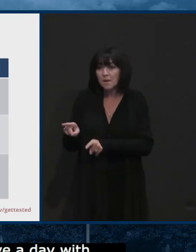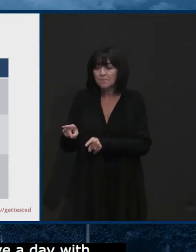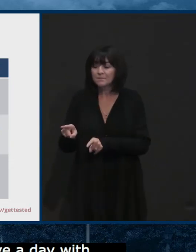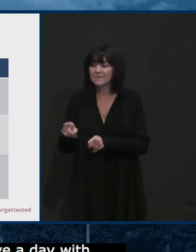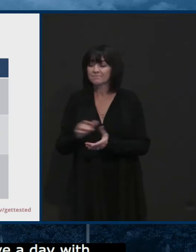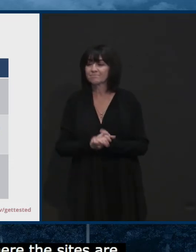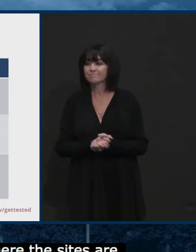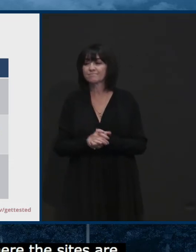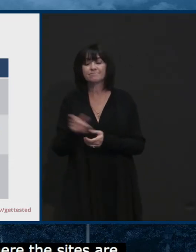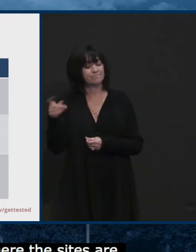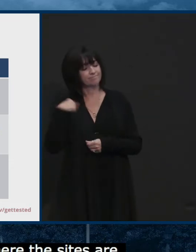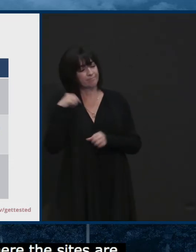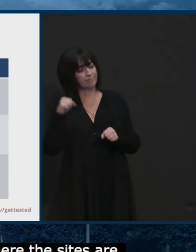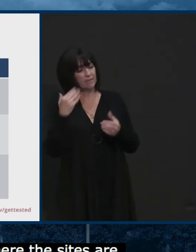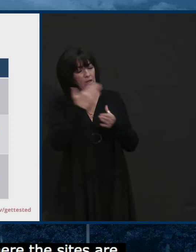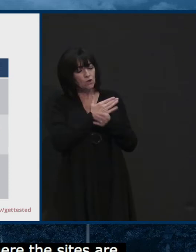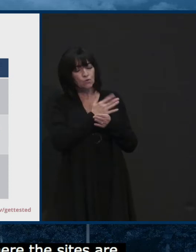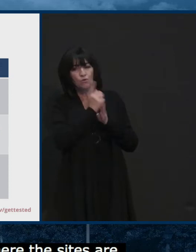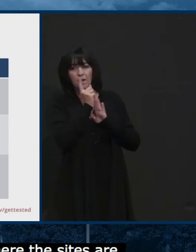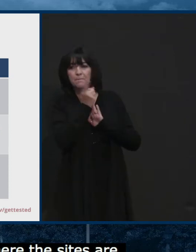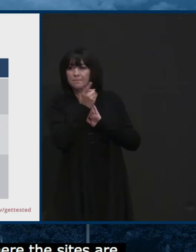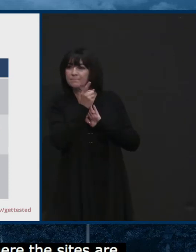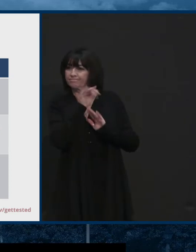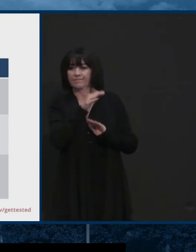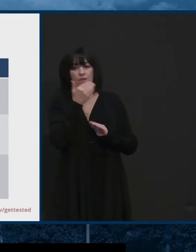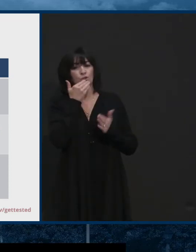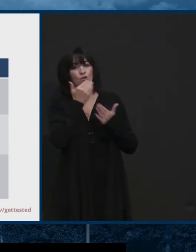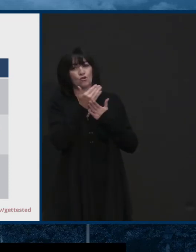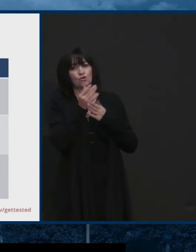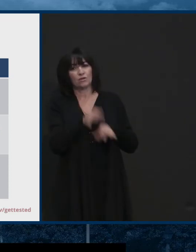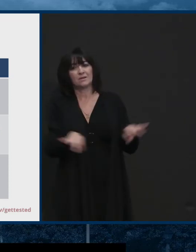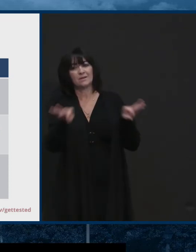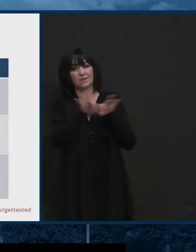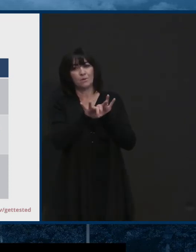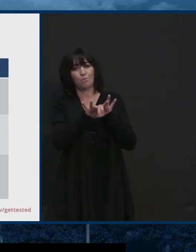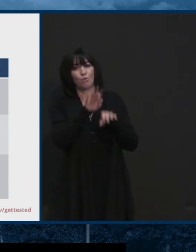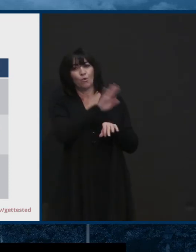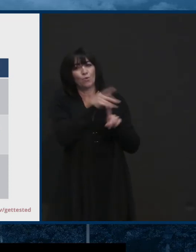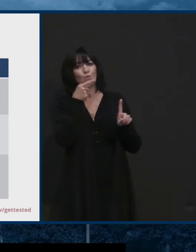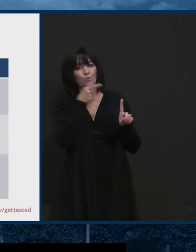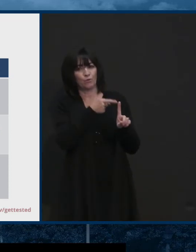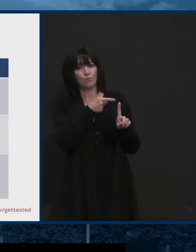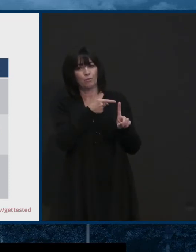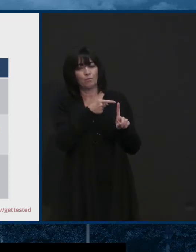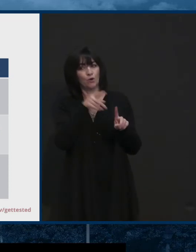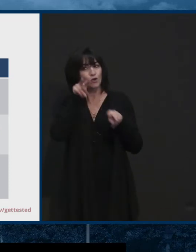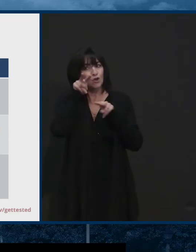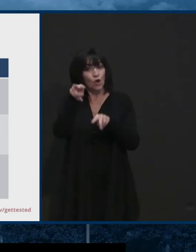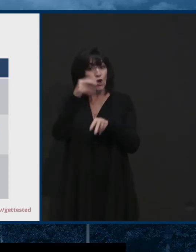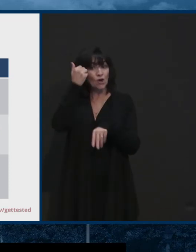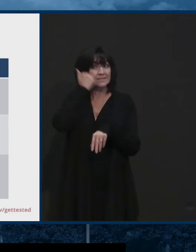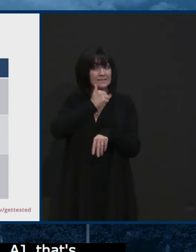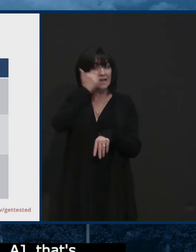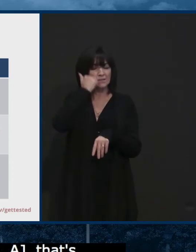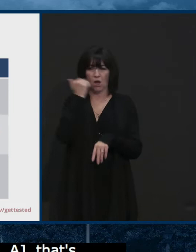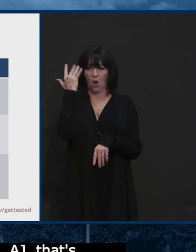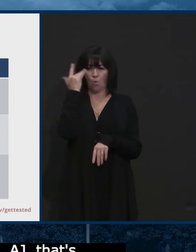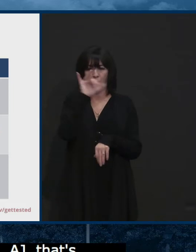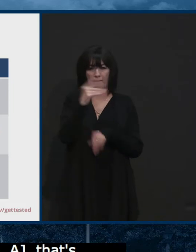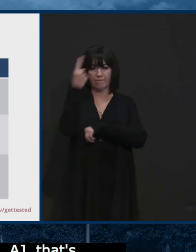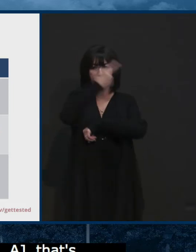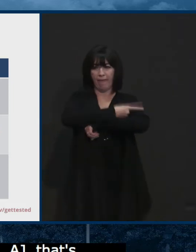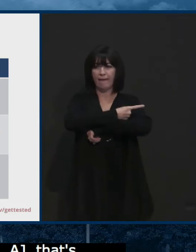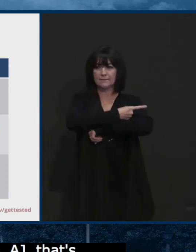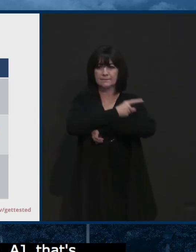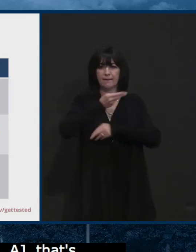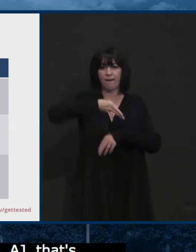number. If I can interrupt there, AJ, I mean, that's a really important point as we look at the day-to-day number of positive